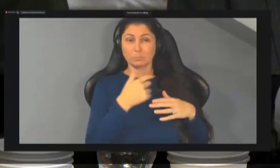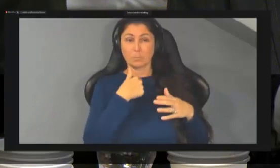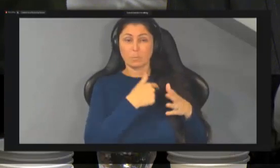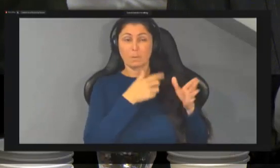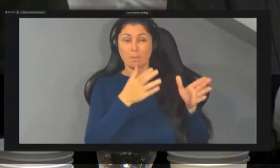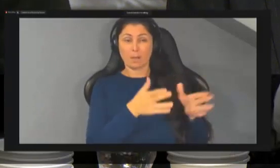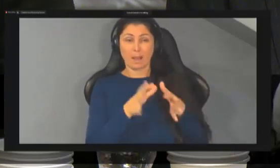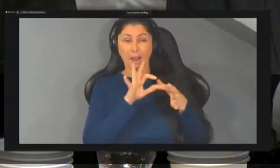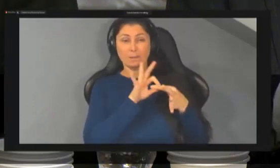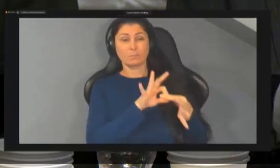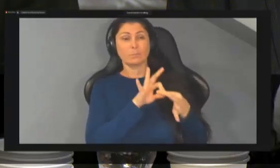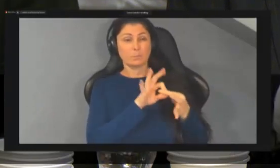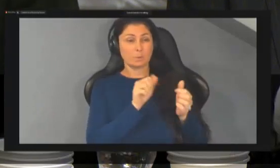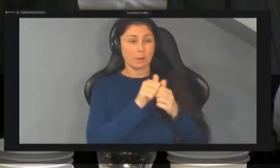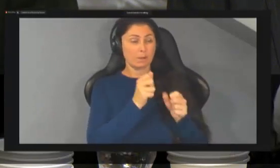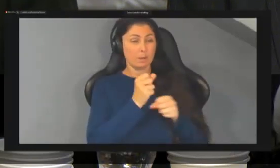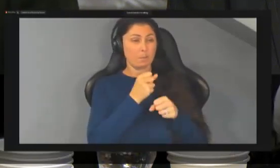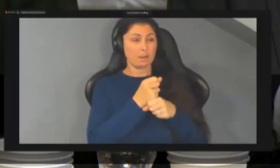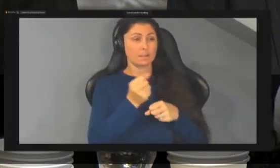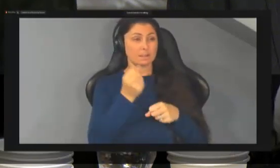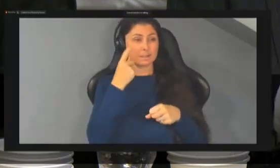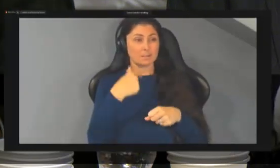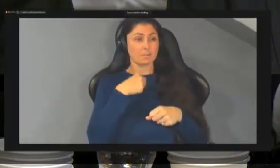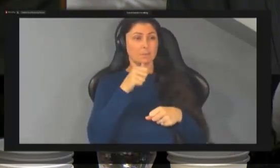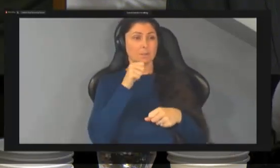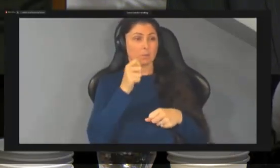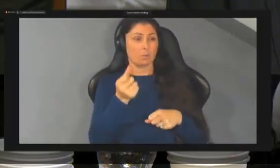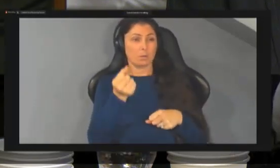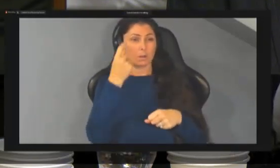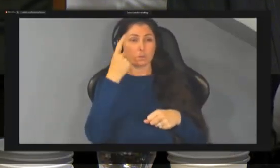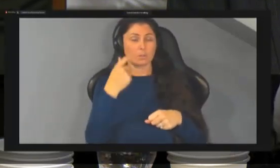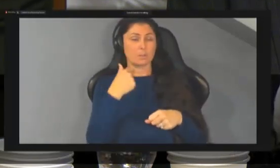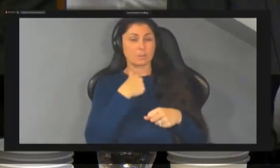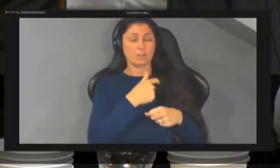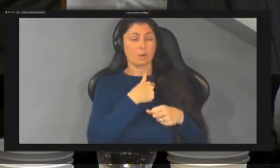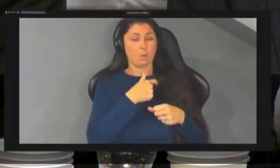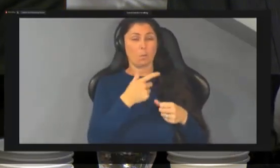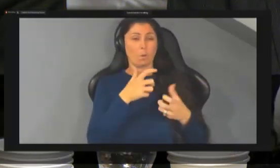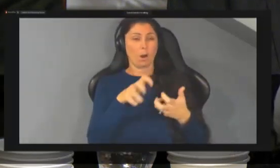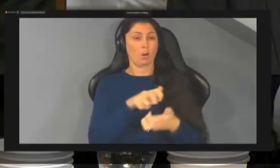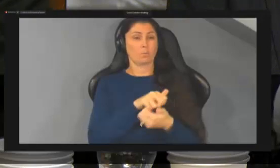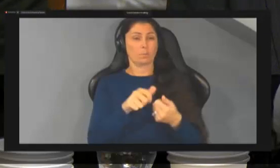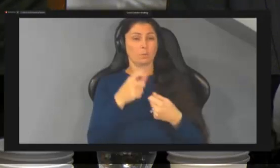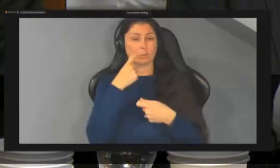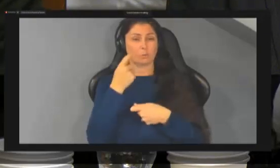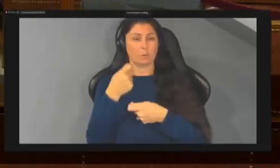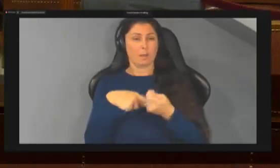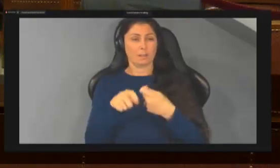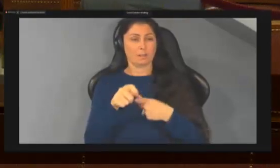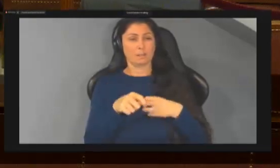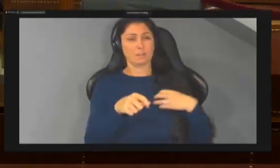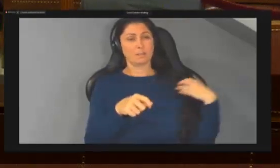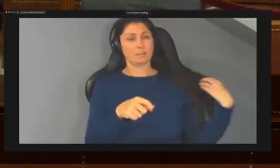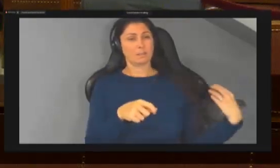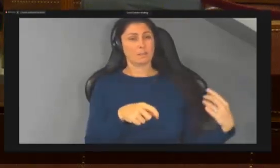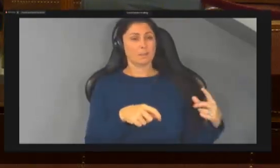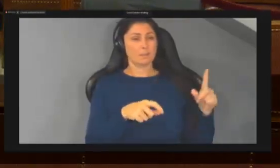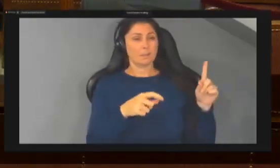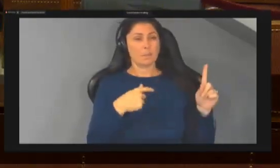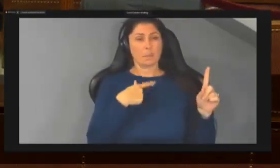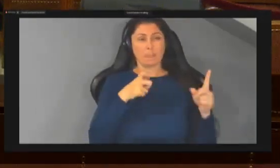together. It just makes sense. I don't understand why we're tearing streets up that we just replaced. Yeah. But can I respond? Yes, go ahead, Councilwoman.